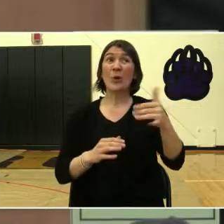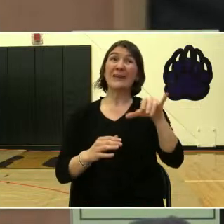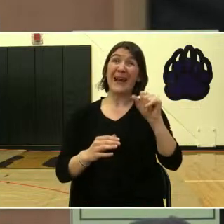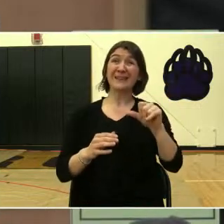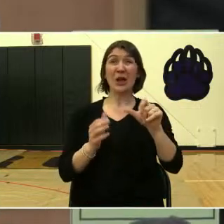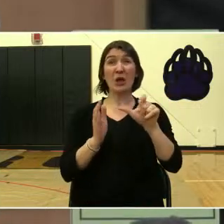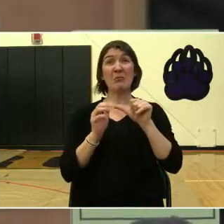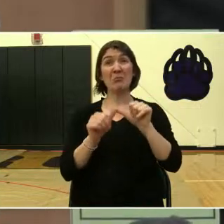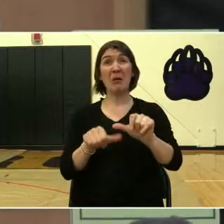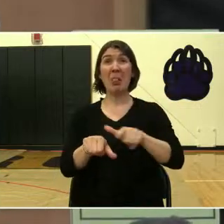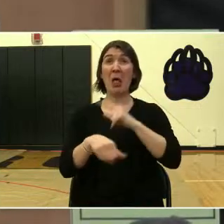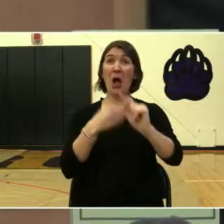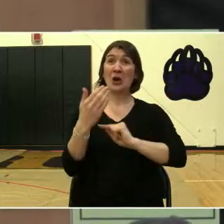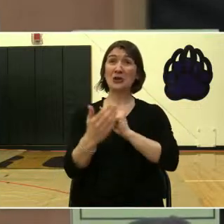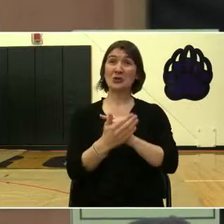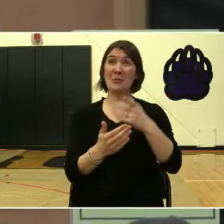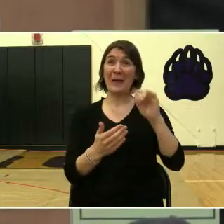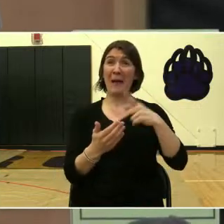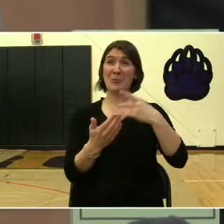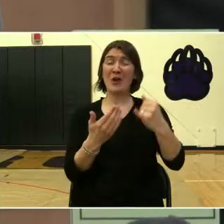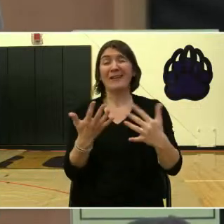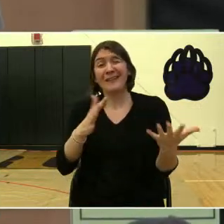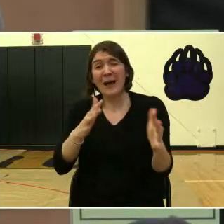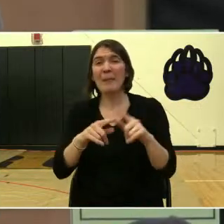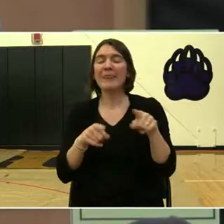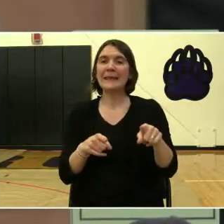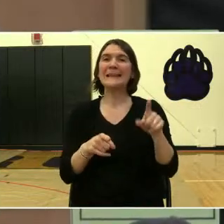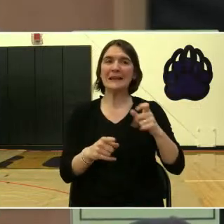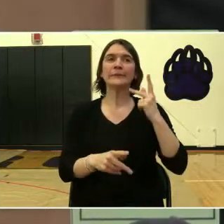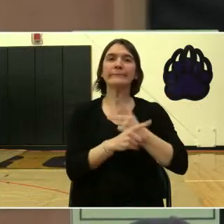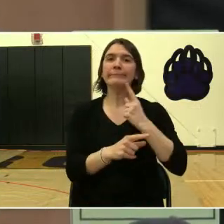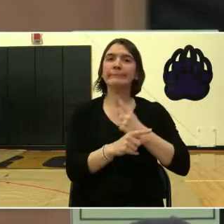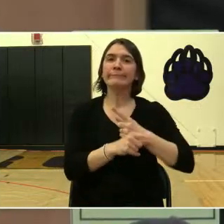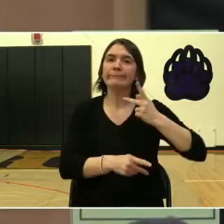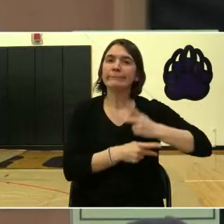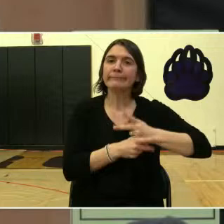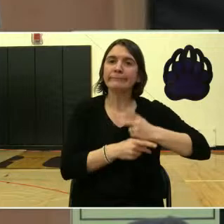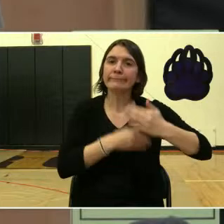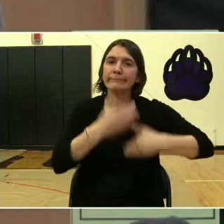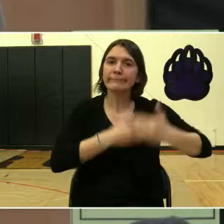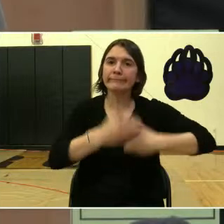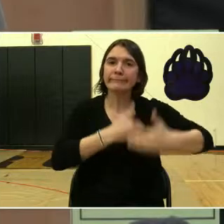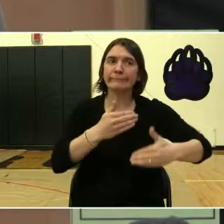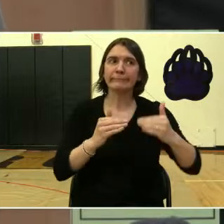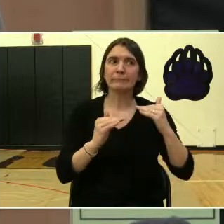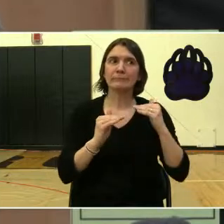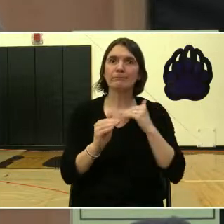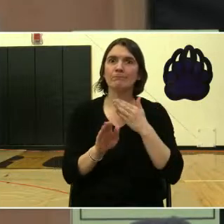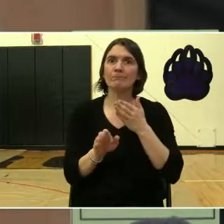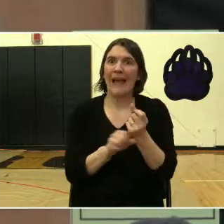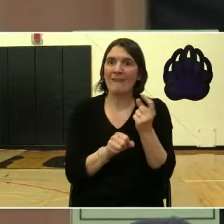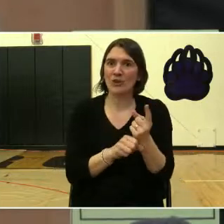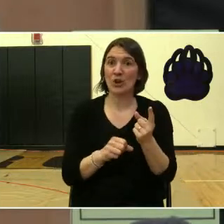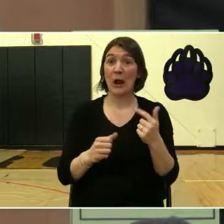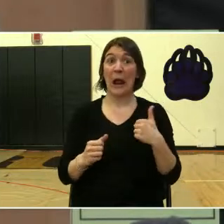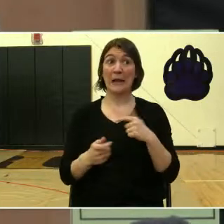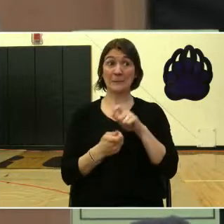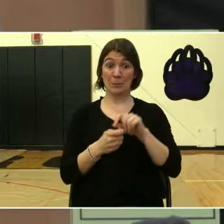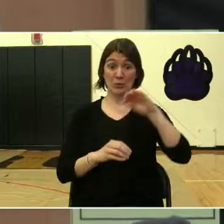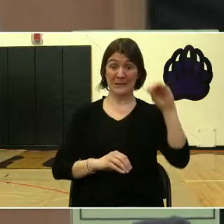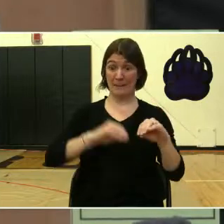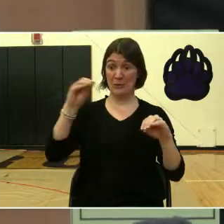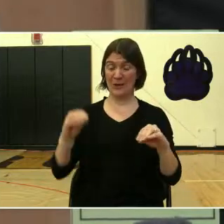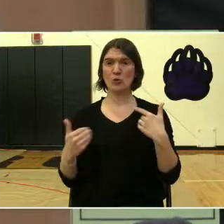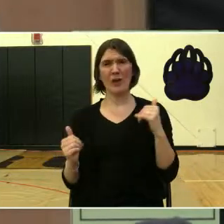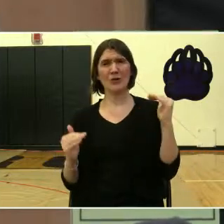we're not going to be back in a long time a lot of what these roads need is maintenance too so I don't have an exact breakdown um but you